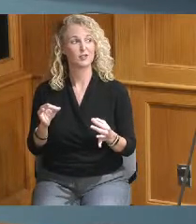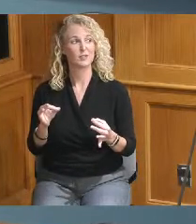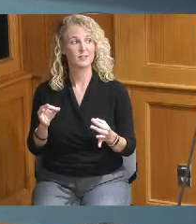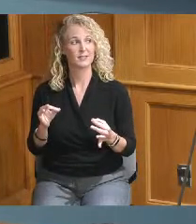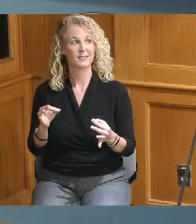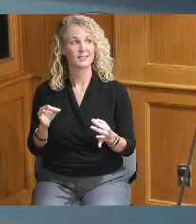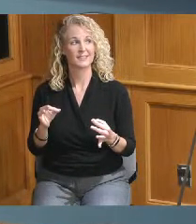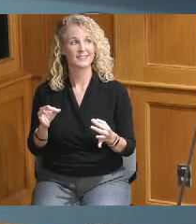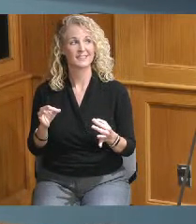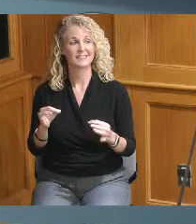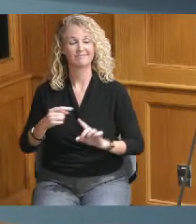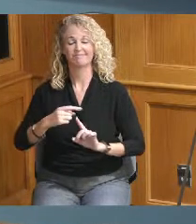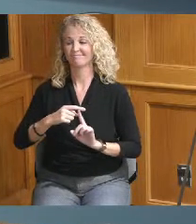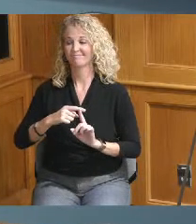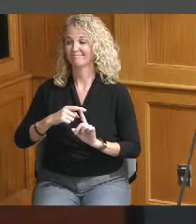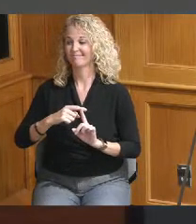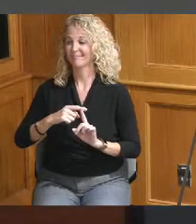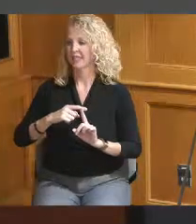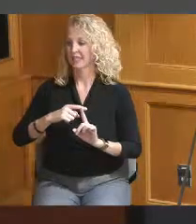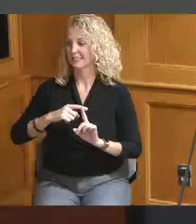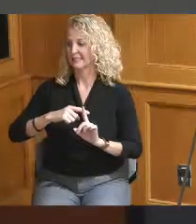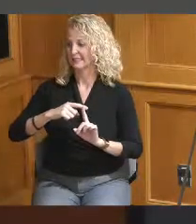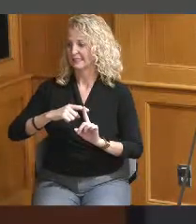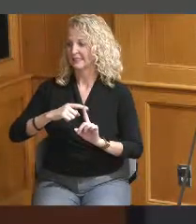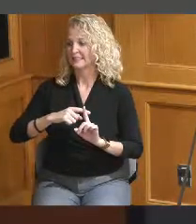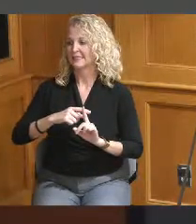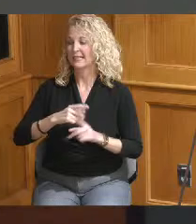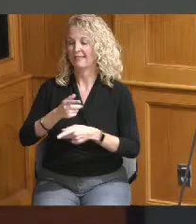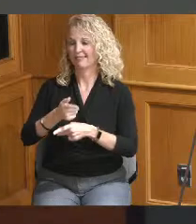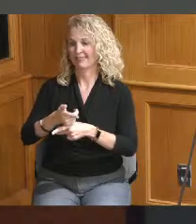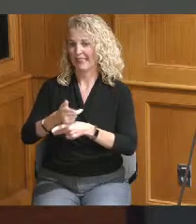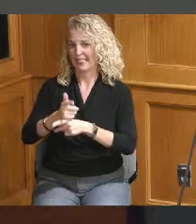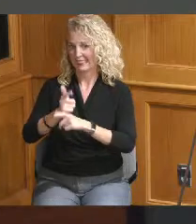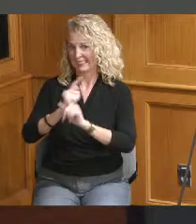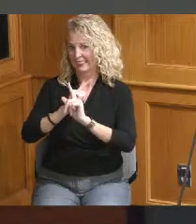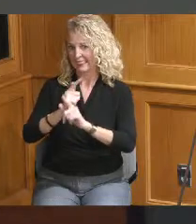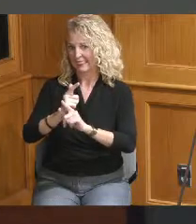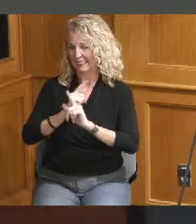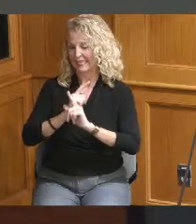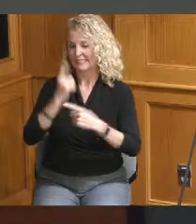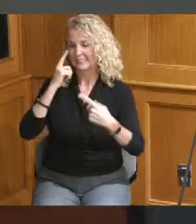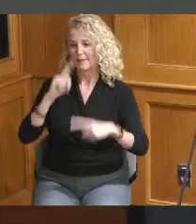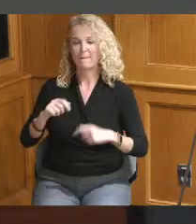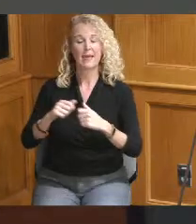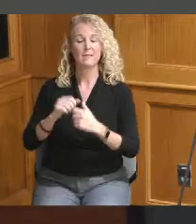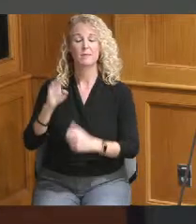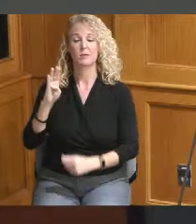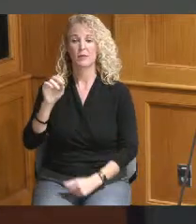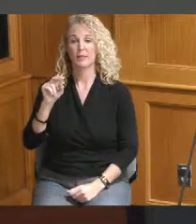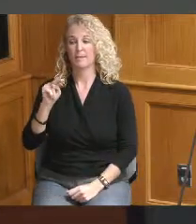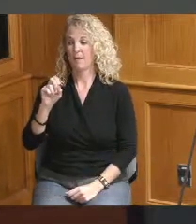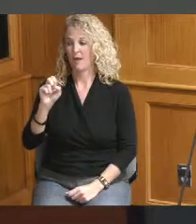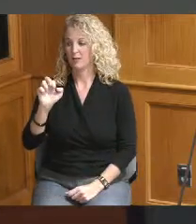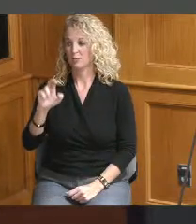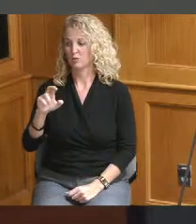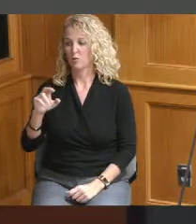a temporary, this is a lease amendment to the lease with Bon Secours Mercy